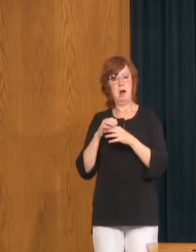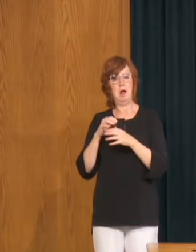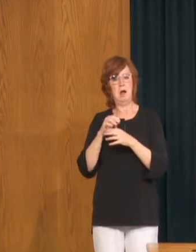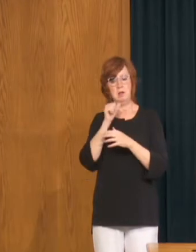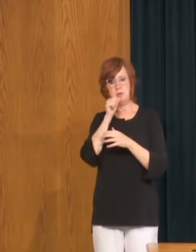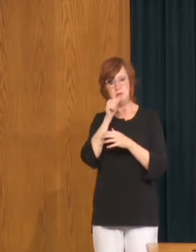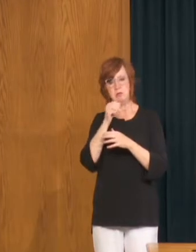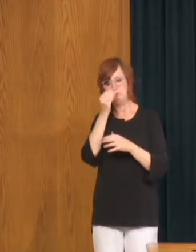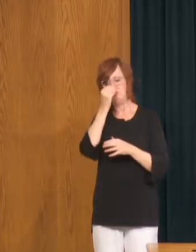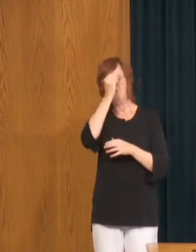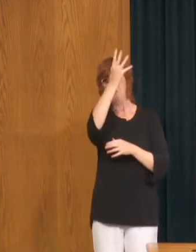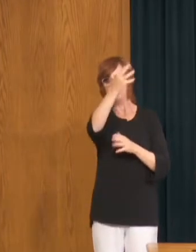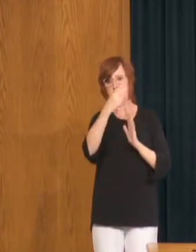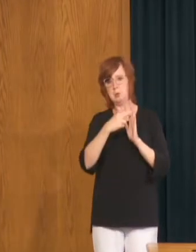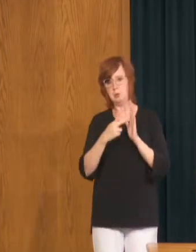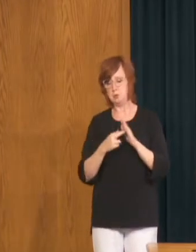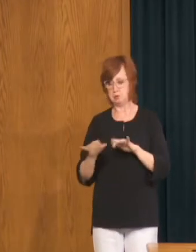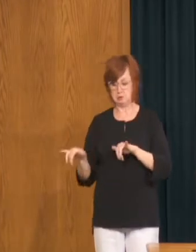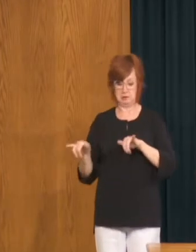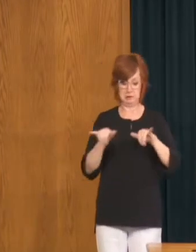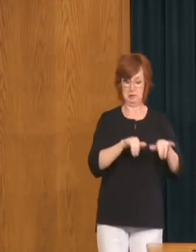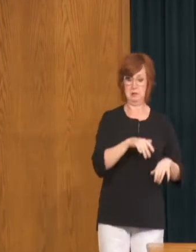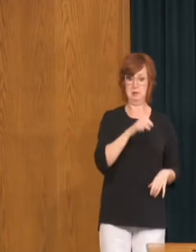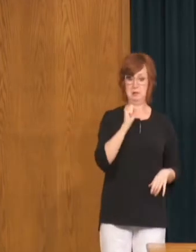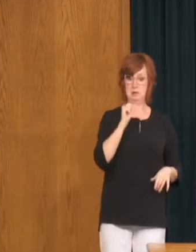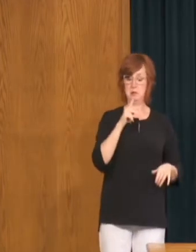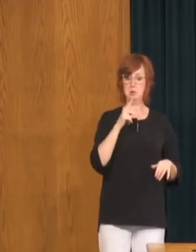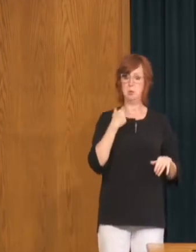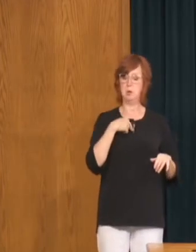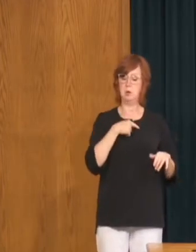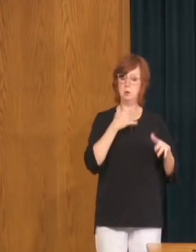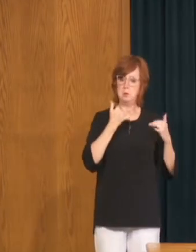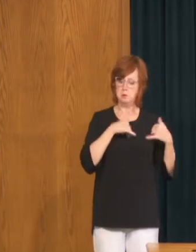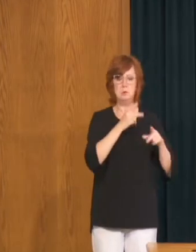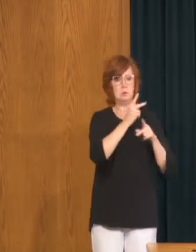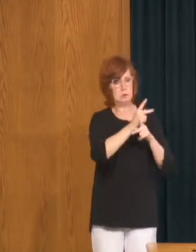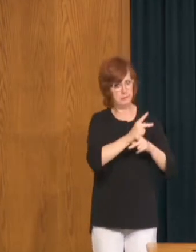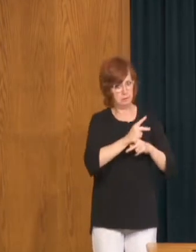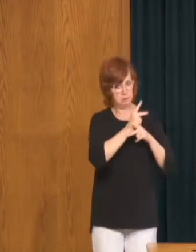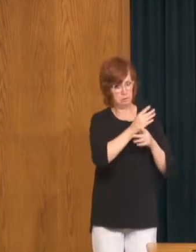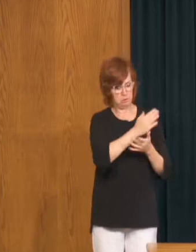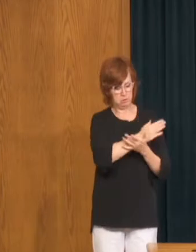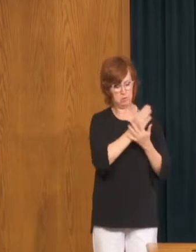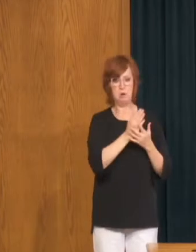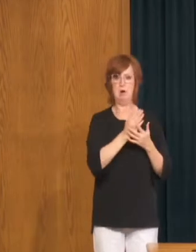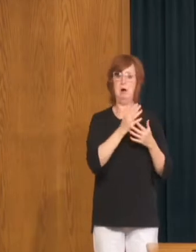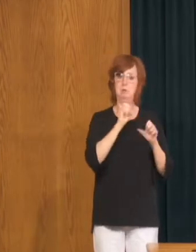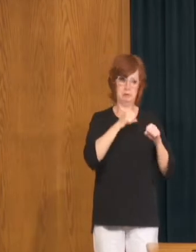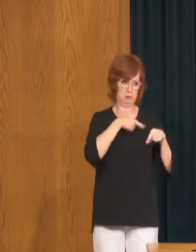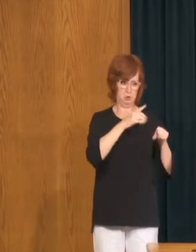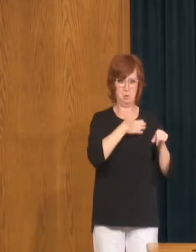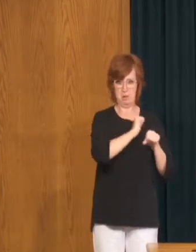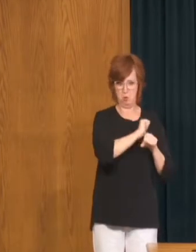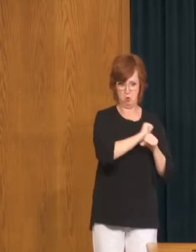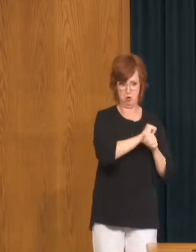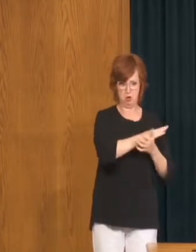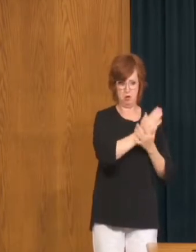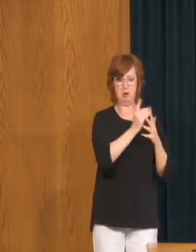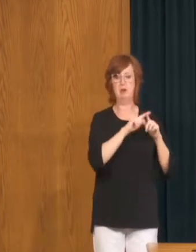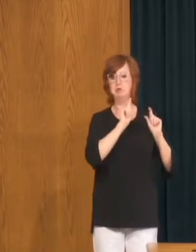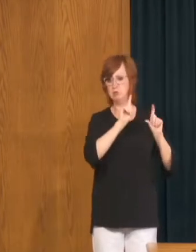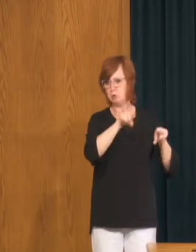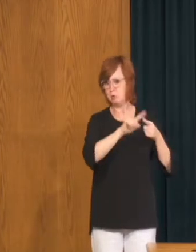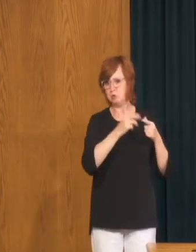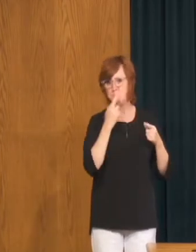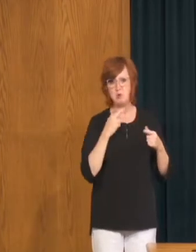do almost everything that makes life great in Saskatchewan. We can go to work, we can go to restaurants, we can visit